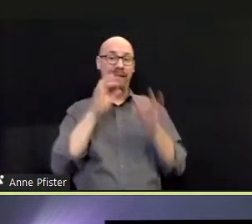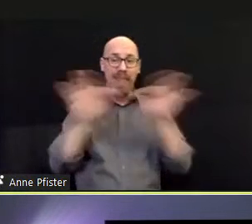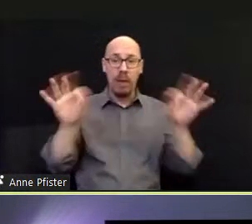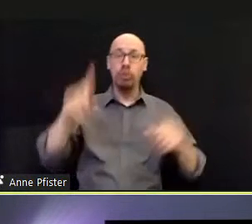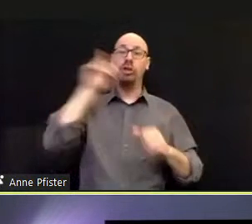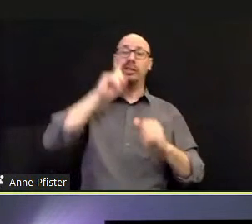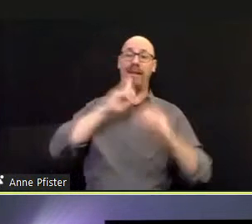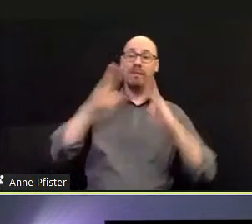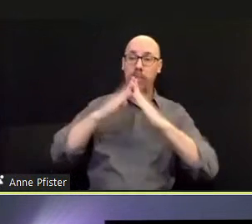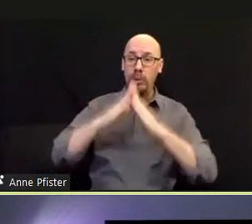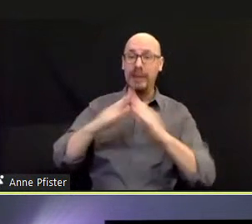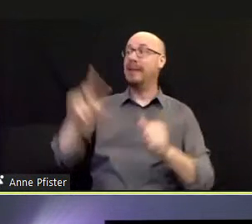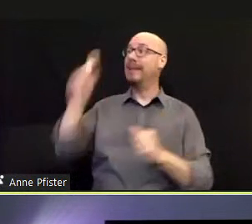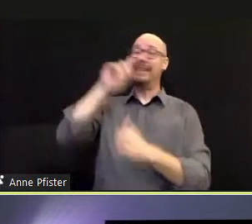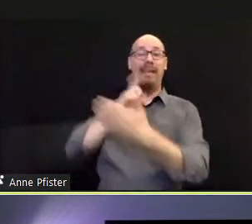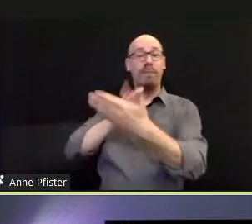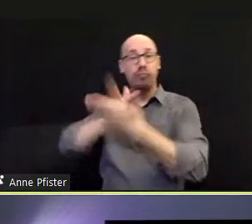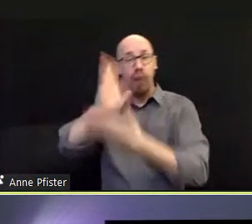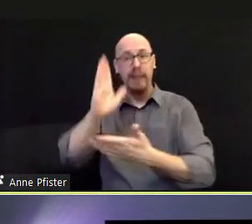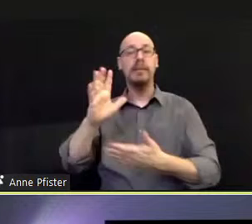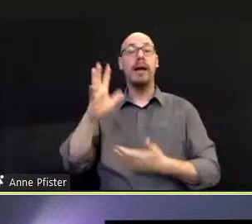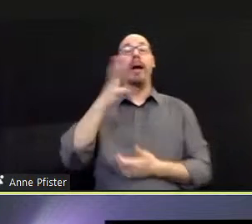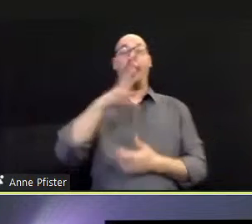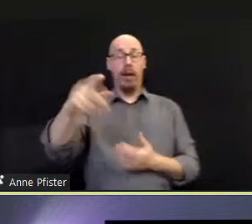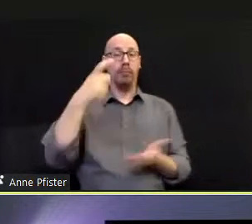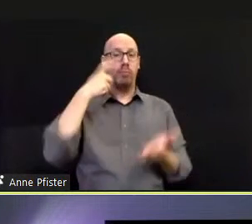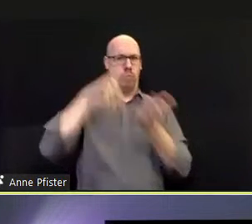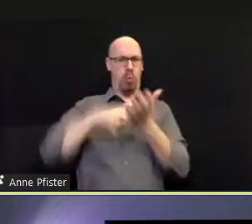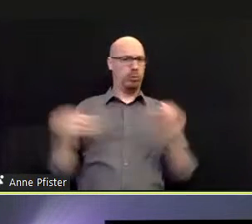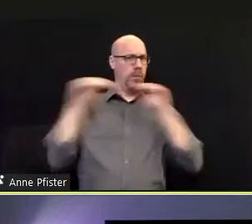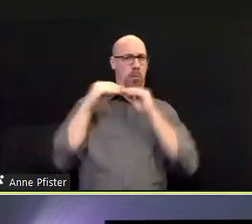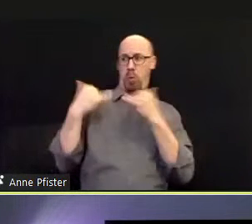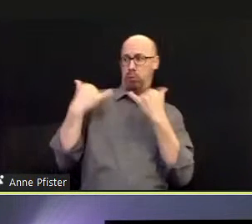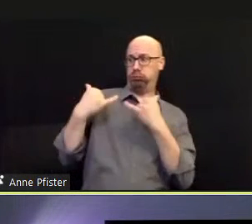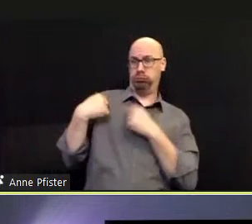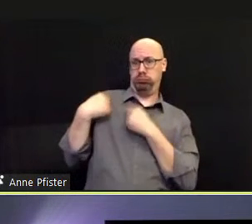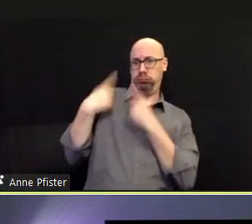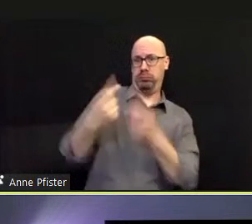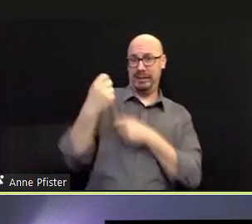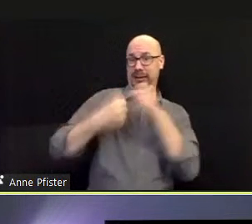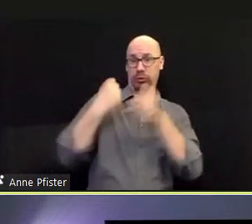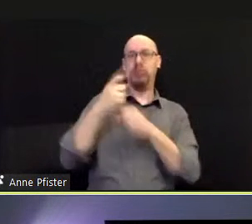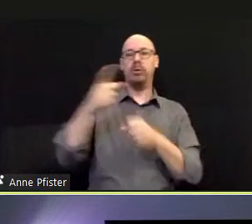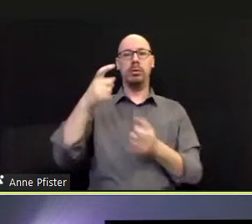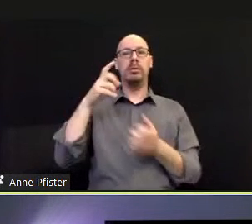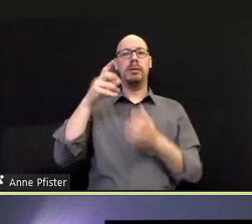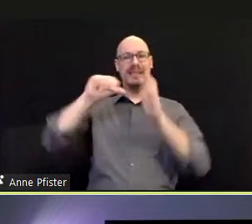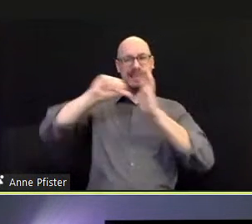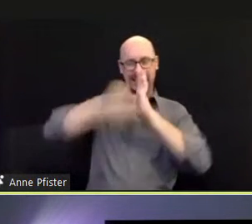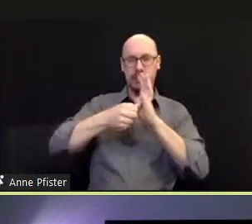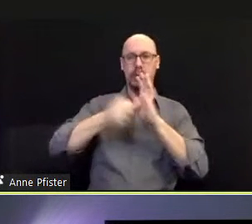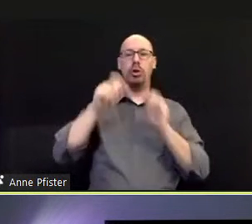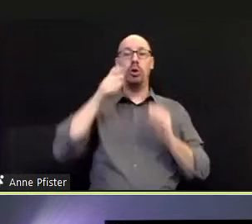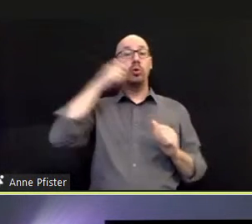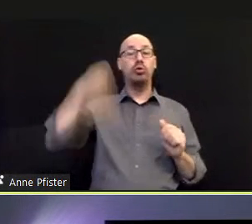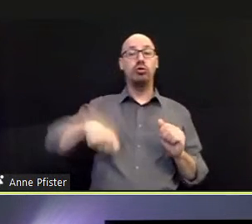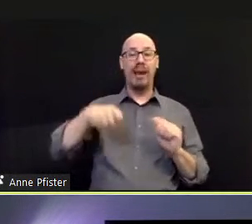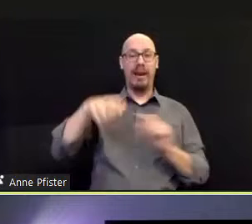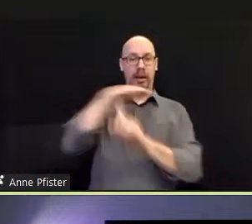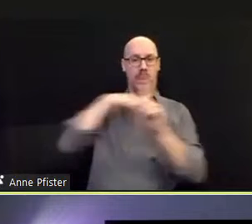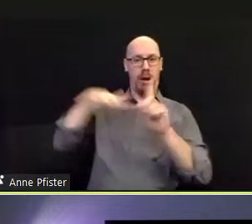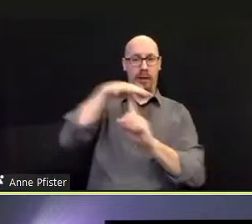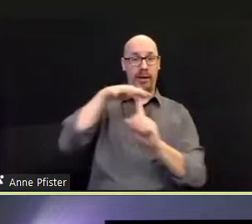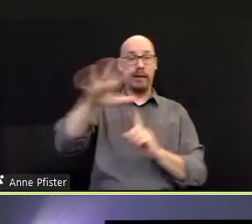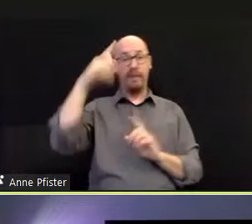deaf rights, but they also, and I've noticed this much more in recent years, are emphasizing the Ukrainian context. For example,